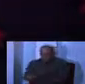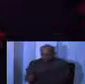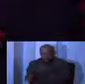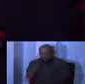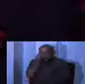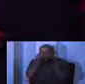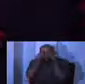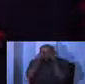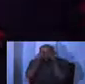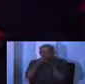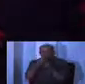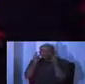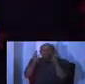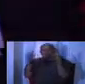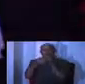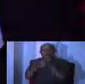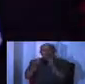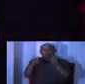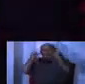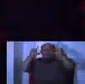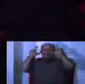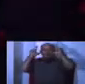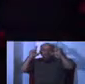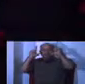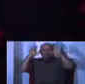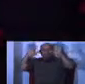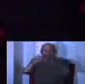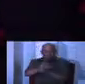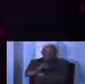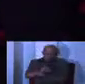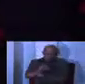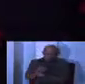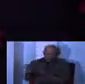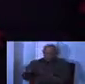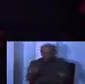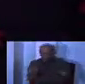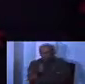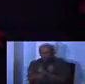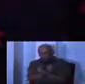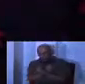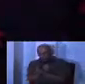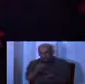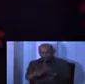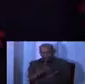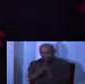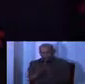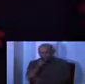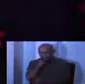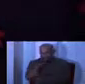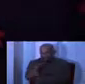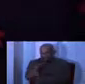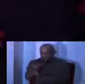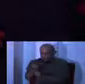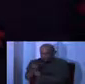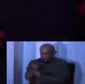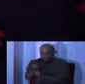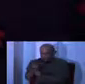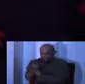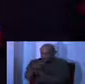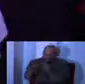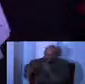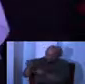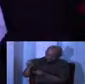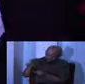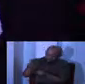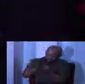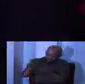on his eyes, and he could see. The scandalous love of a Jesus who would thumb his nose at religious